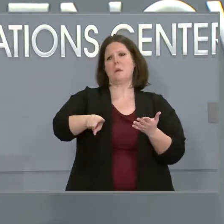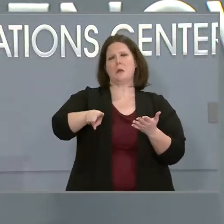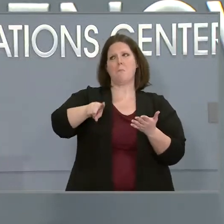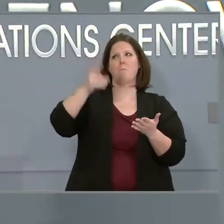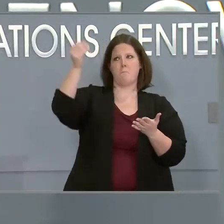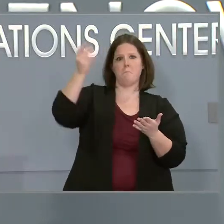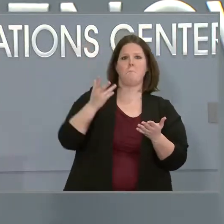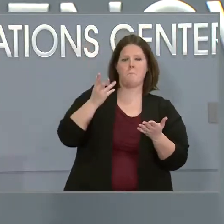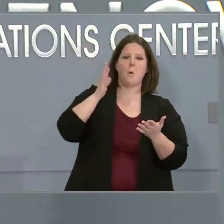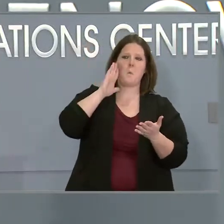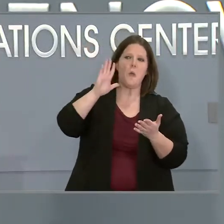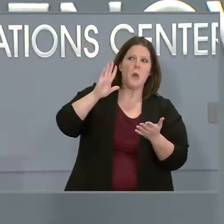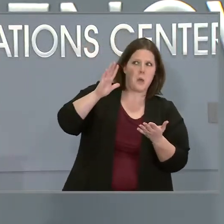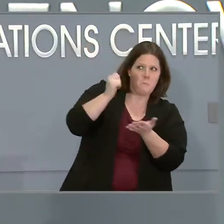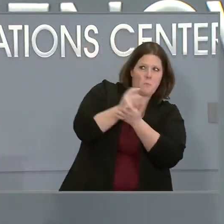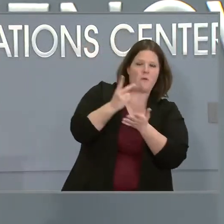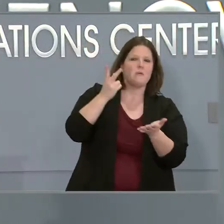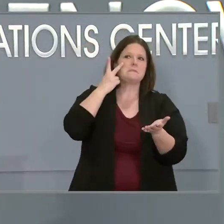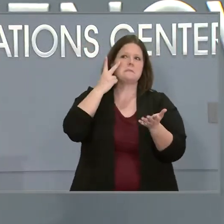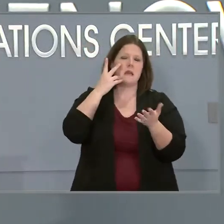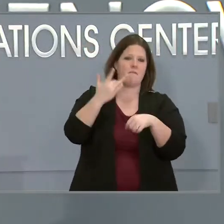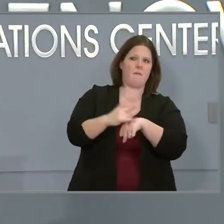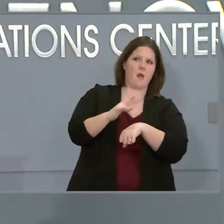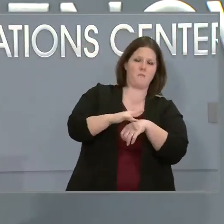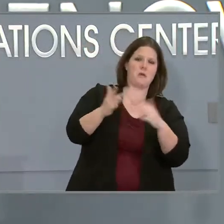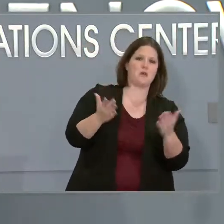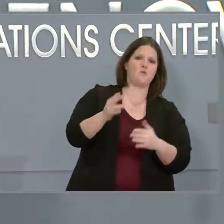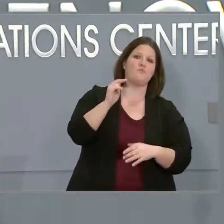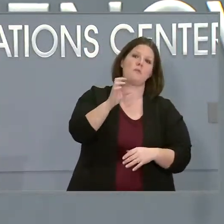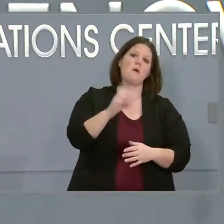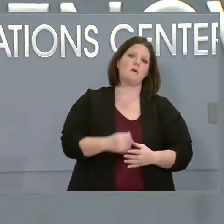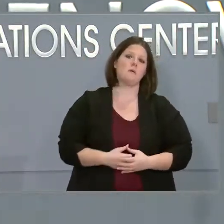new courses of that treatment to be in North Carolina. Thank you.